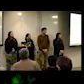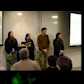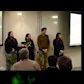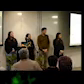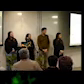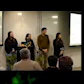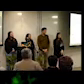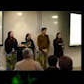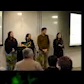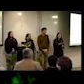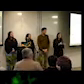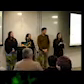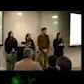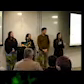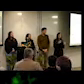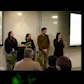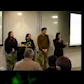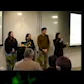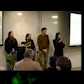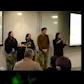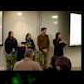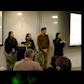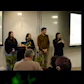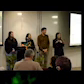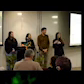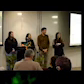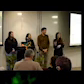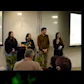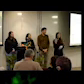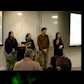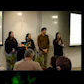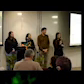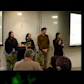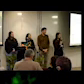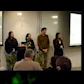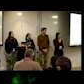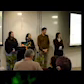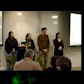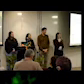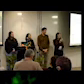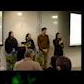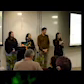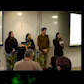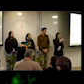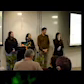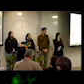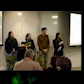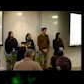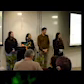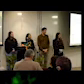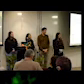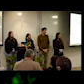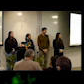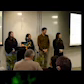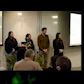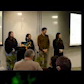Thanks. I had a similar question. It was great to see all the links between your talks. I thought I'd ask this question before I forgot. I'm thinking